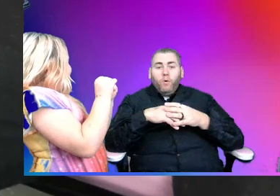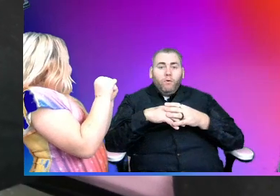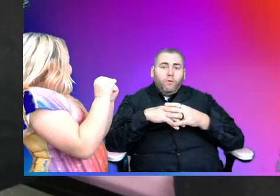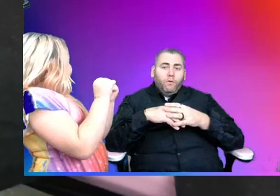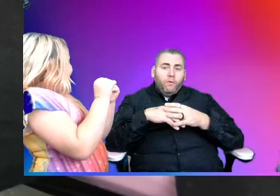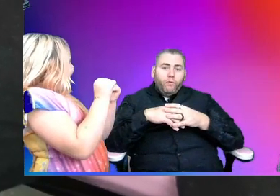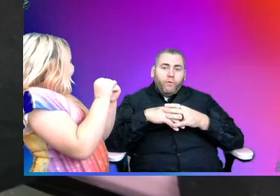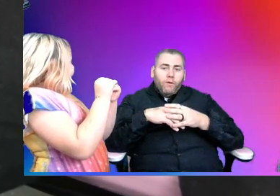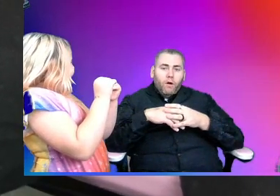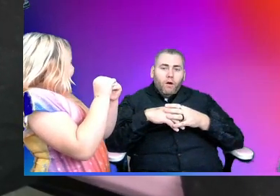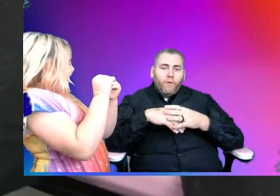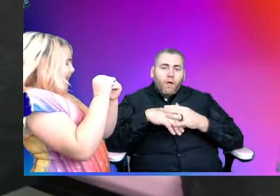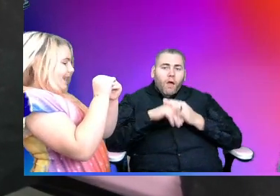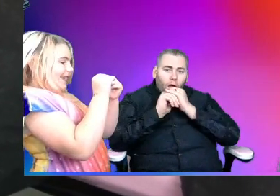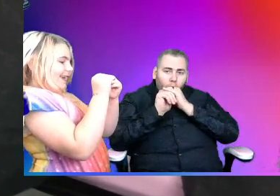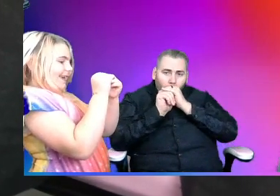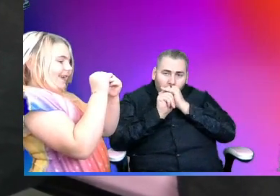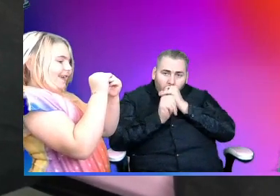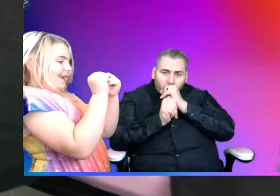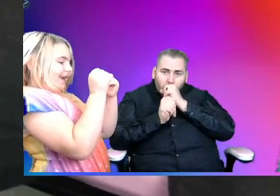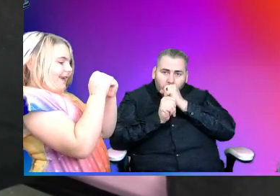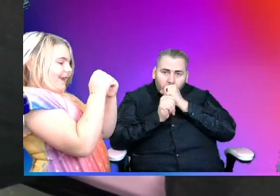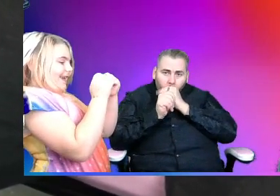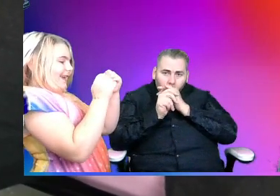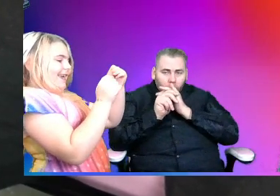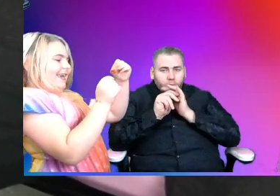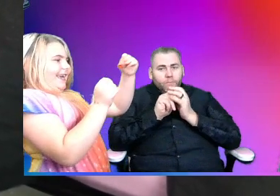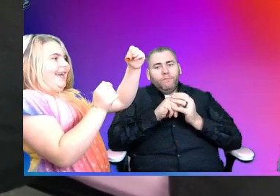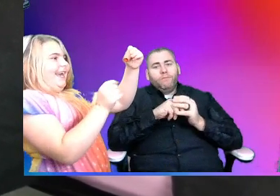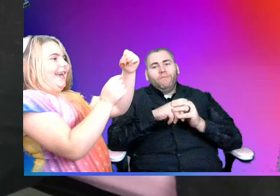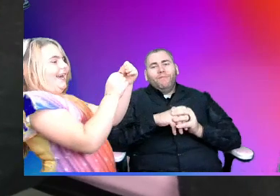Pulled my thumb off. She pulled her thumb off. Ow! Oh! And when I pull,